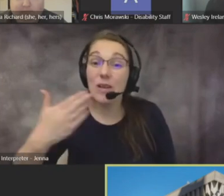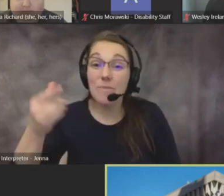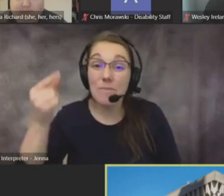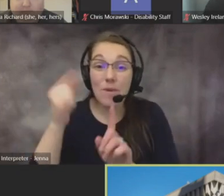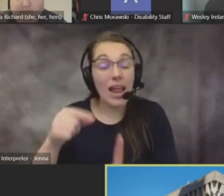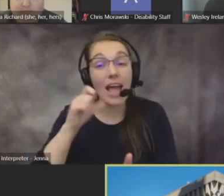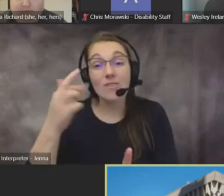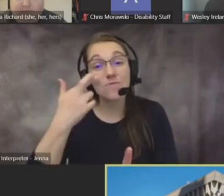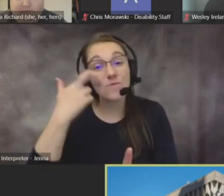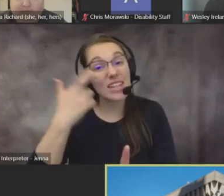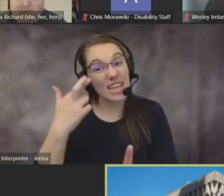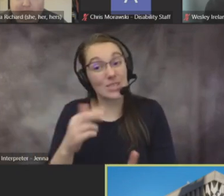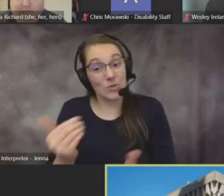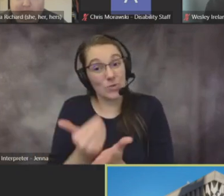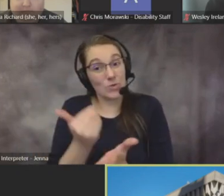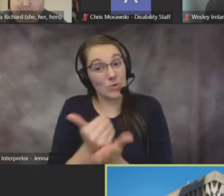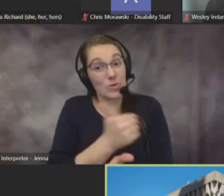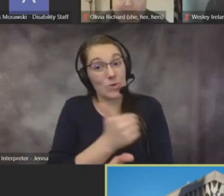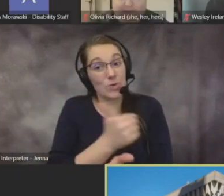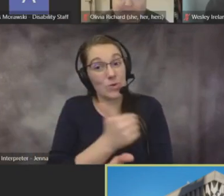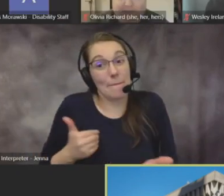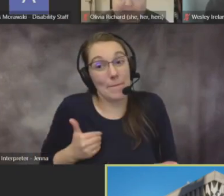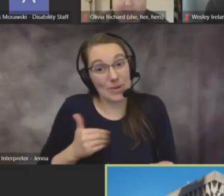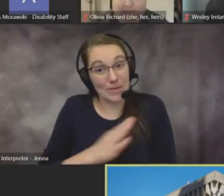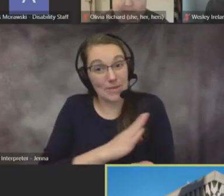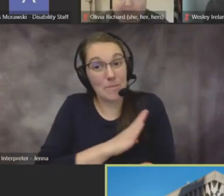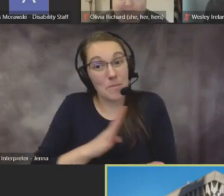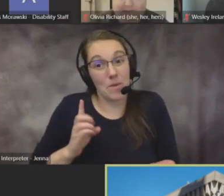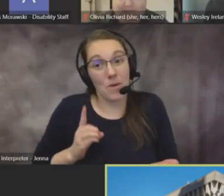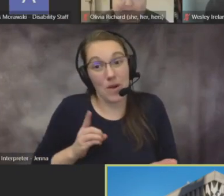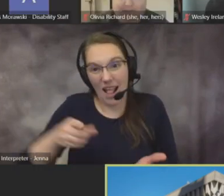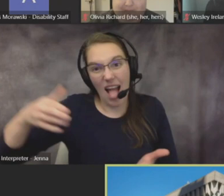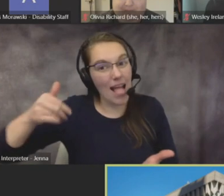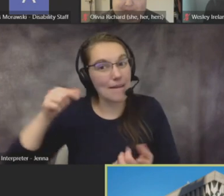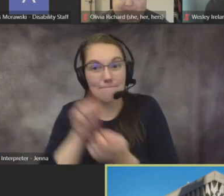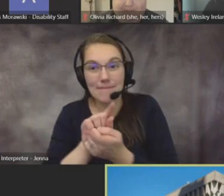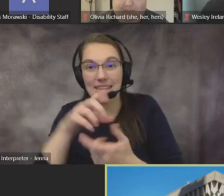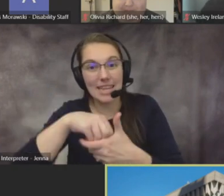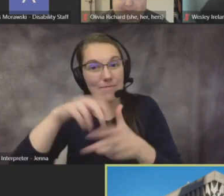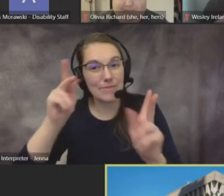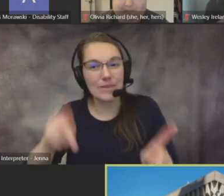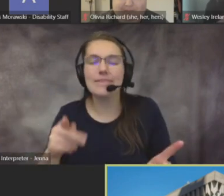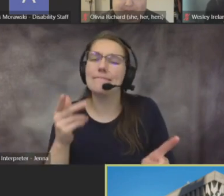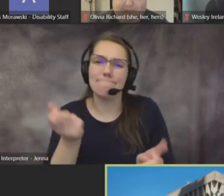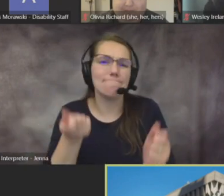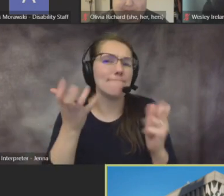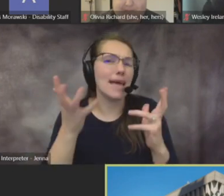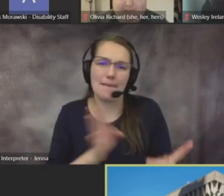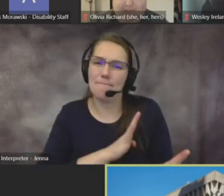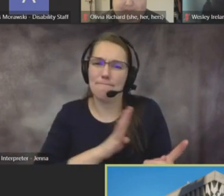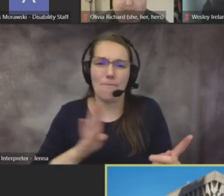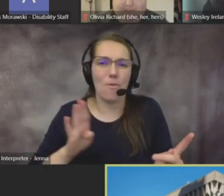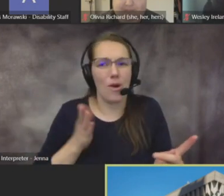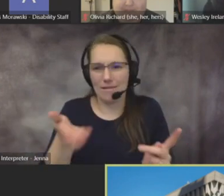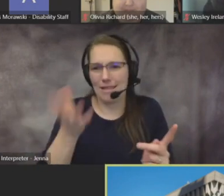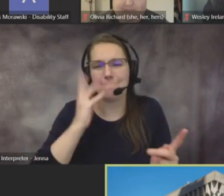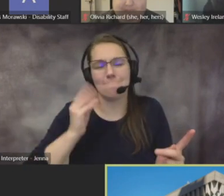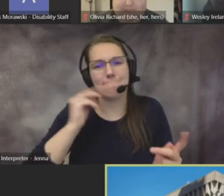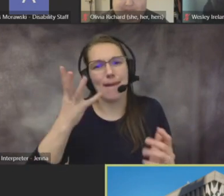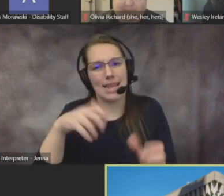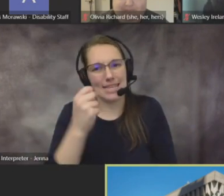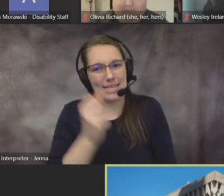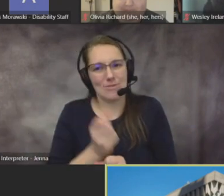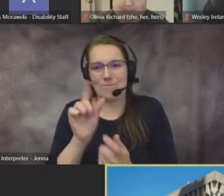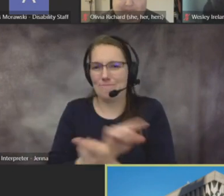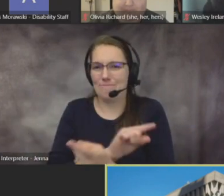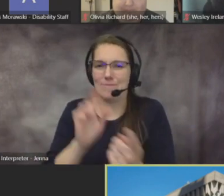never met anybody in person, because a lot of us are so used to, a lot of the board members have been on the board for years. So that is a great point.